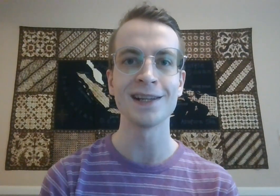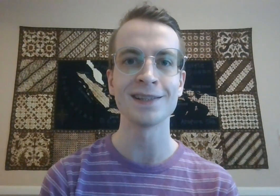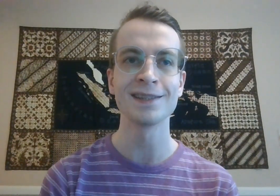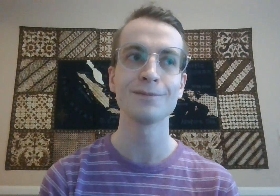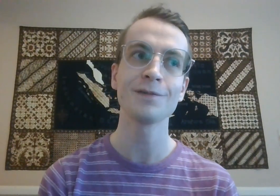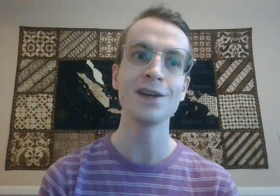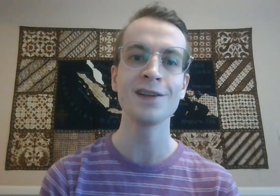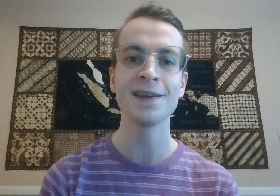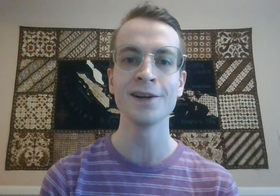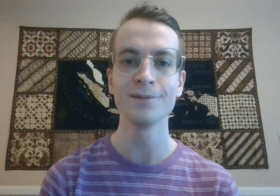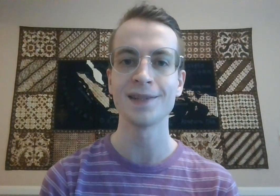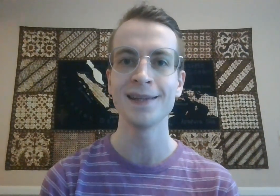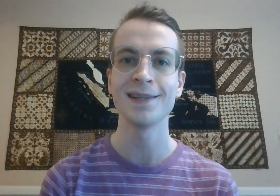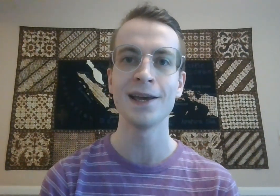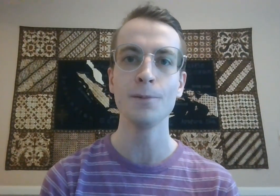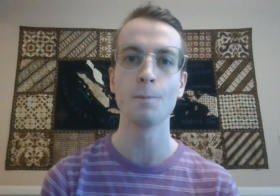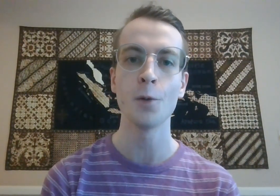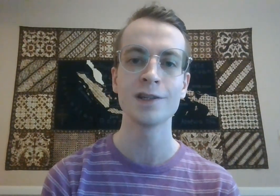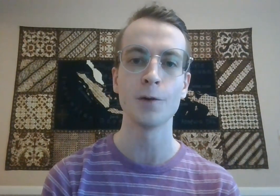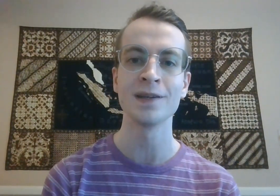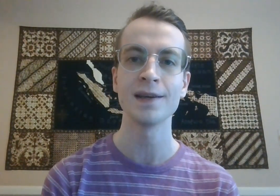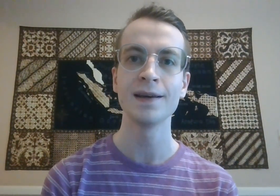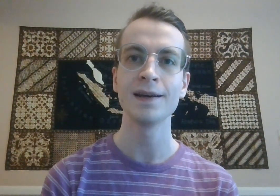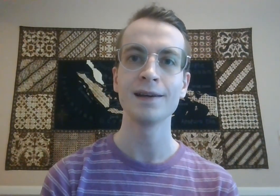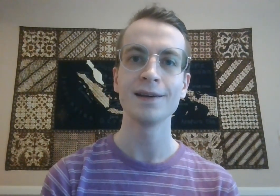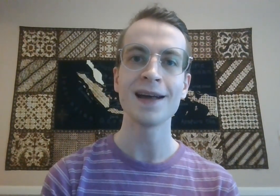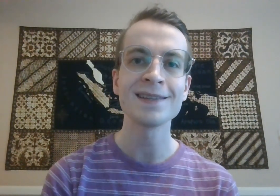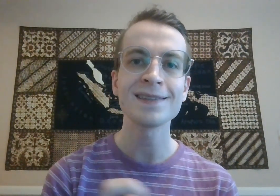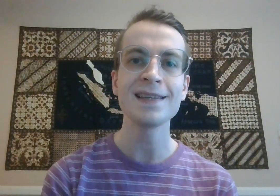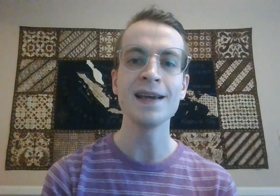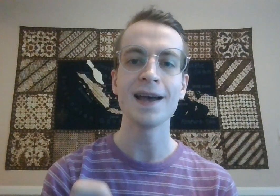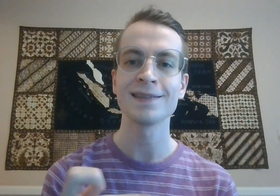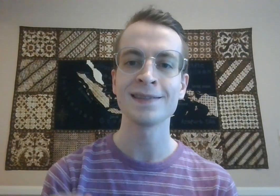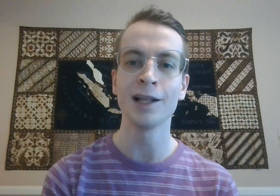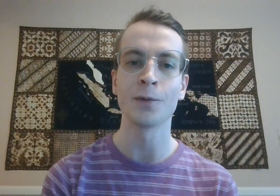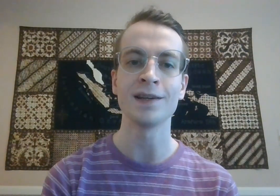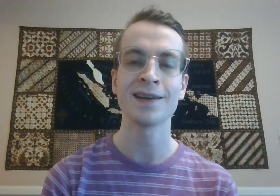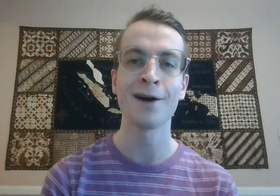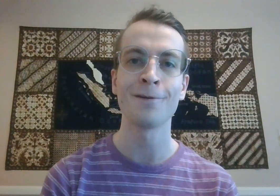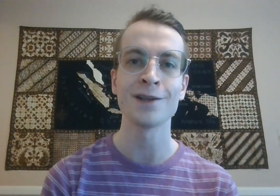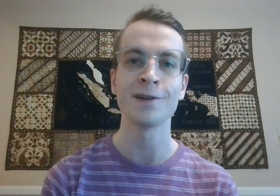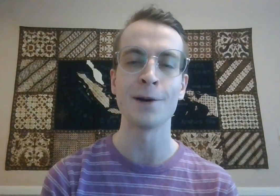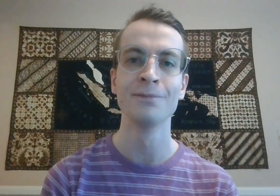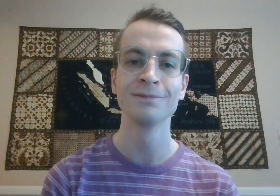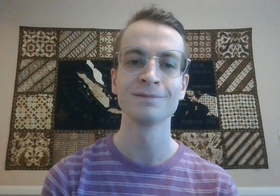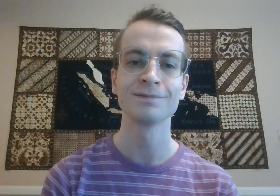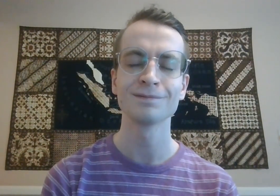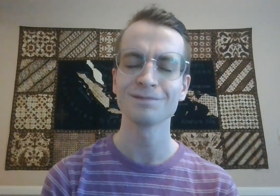little changes, year to year, day to day, moment to moment, and to see and celebrate how far you've